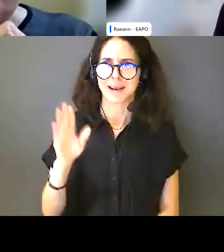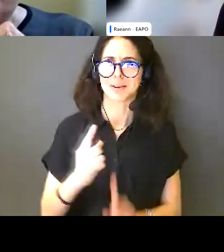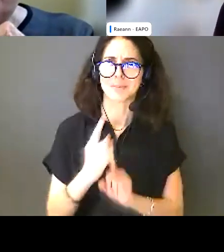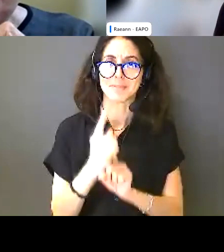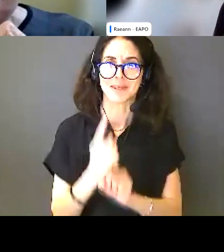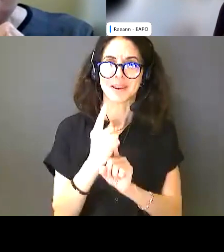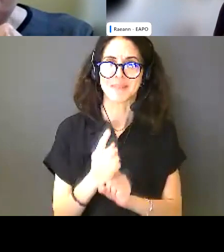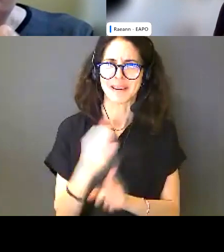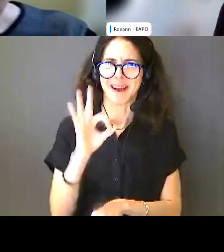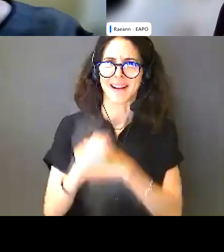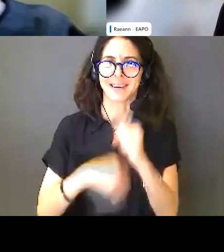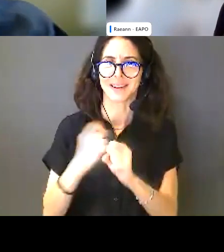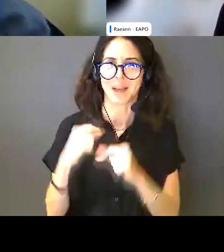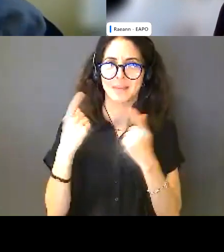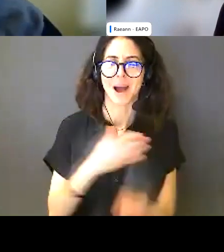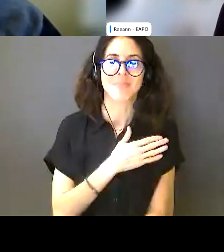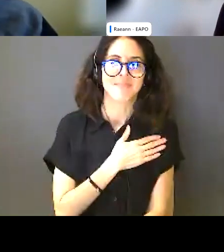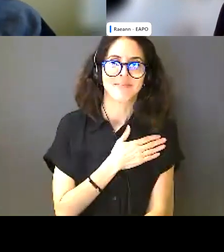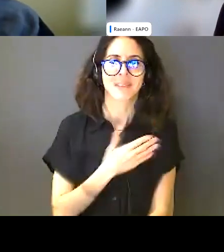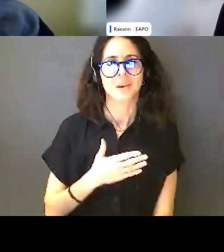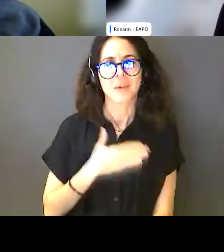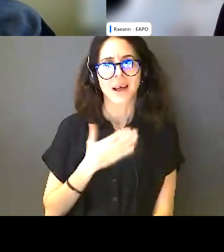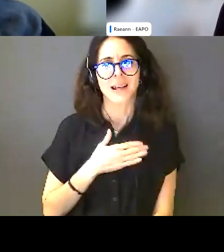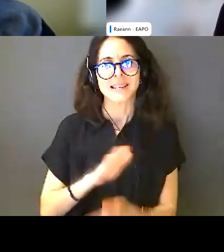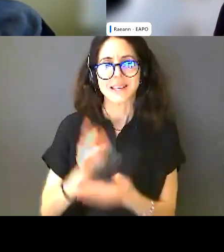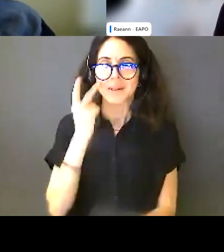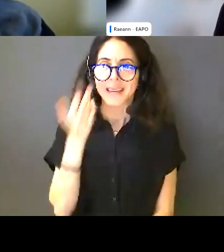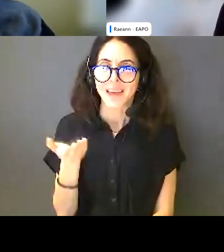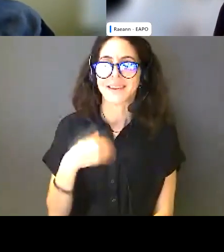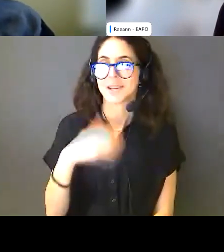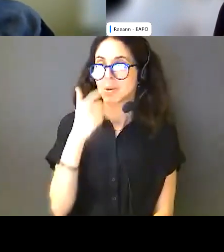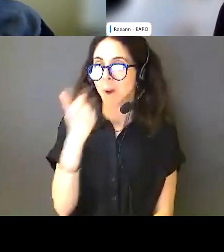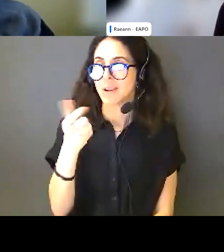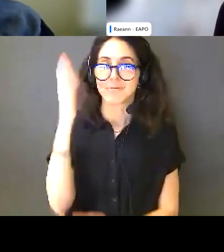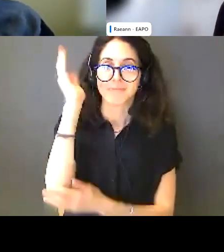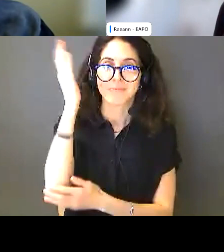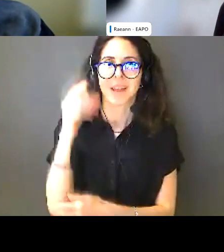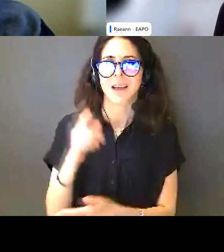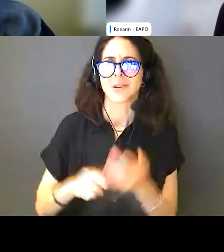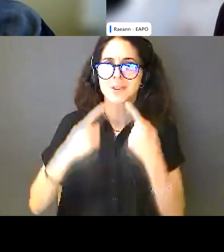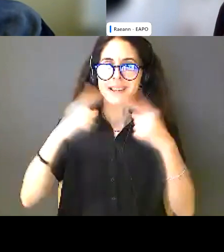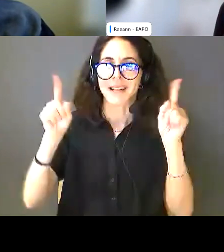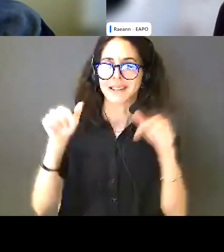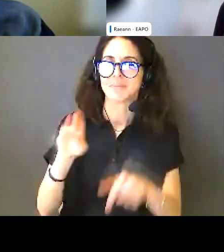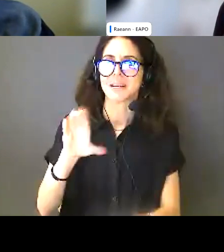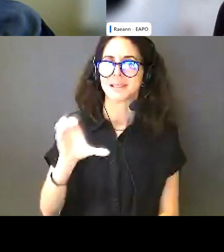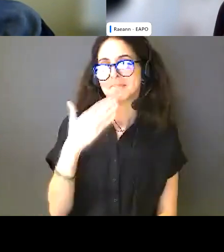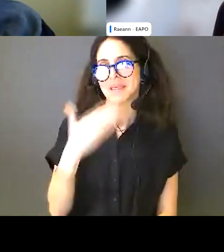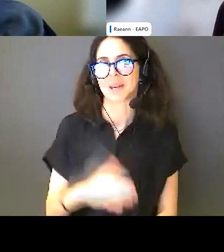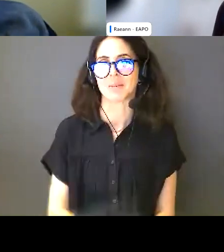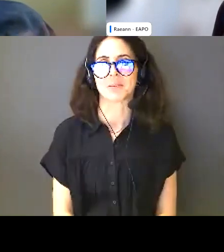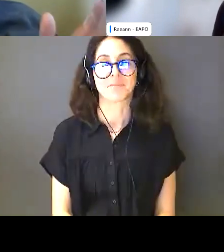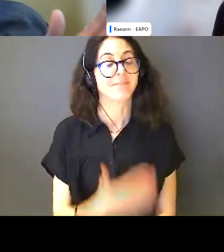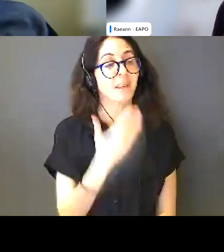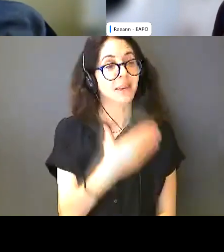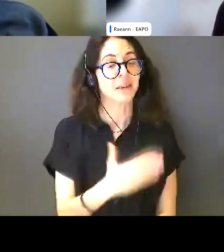years. So it's a pleasure to have you and to hear you speak about this and what you've accomplished in British Columbia. Thanks,